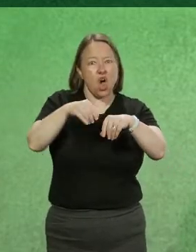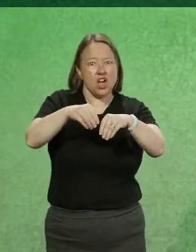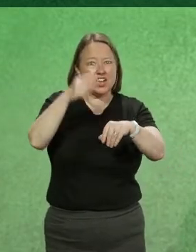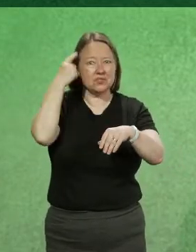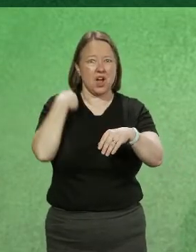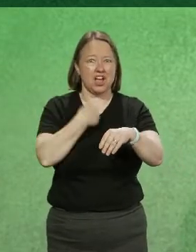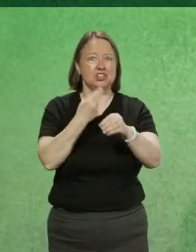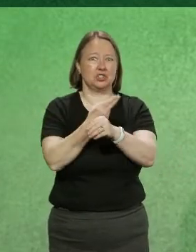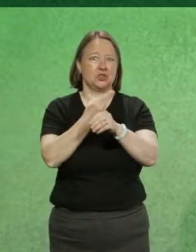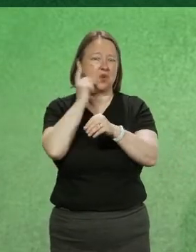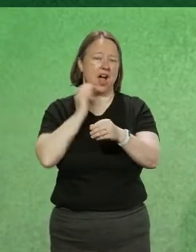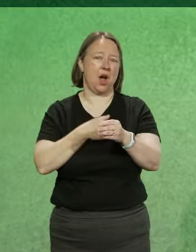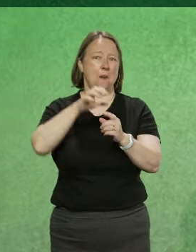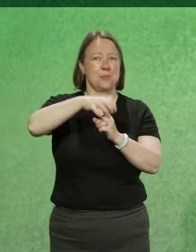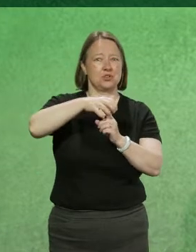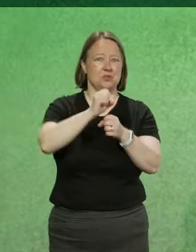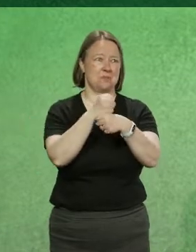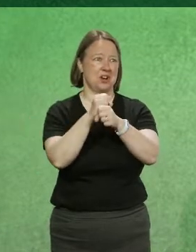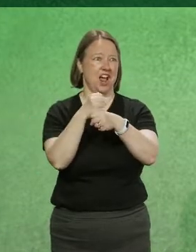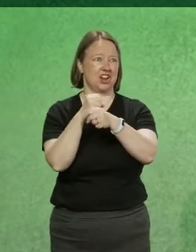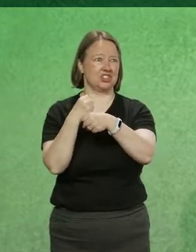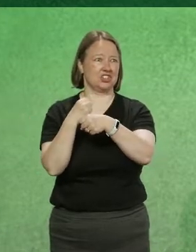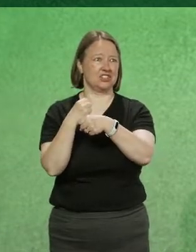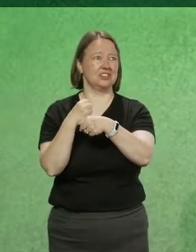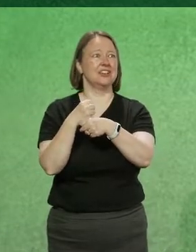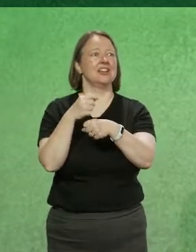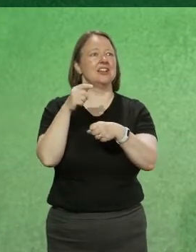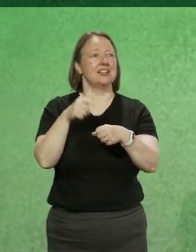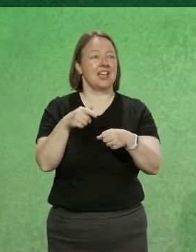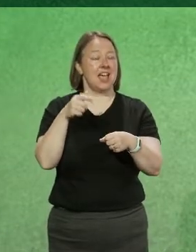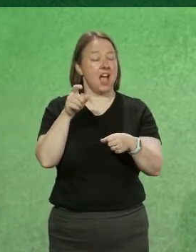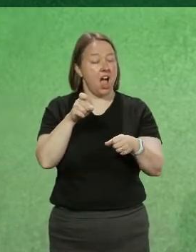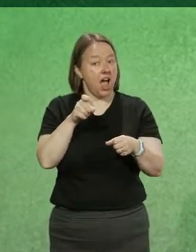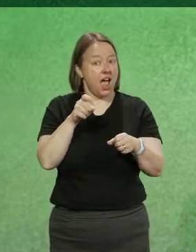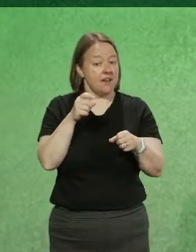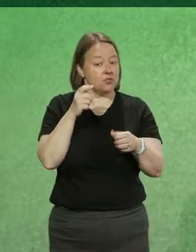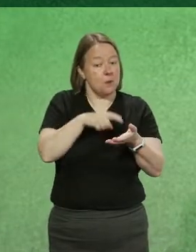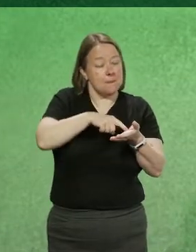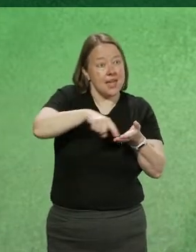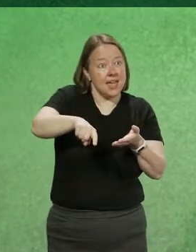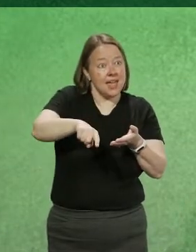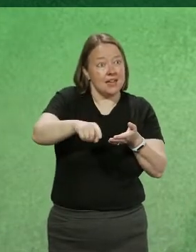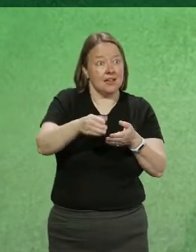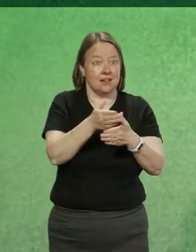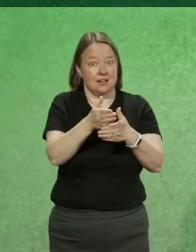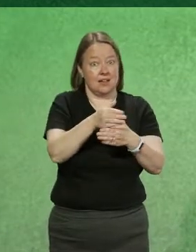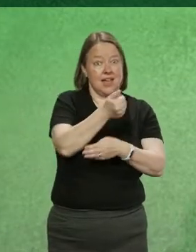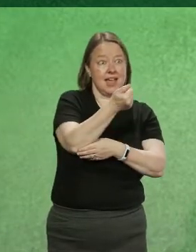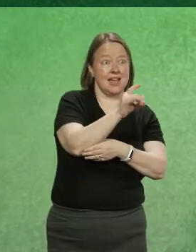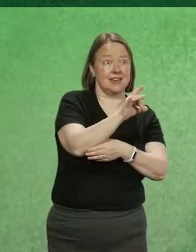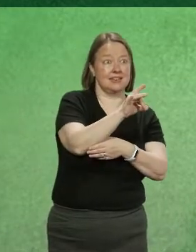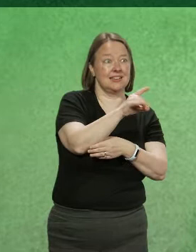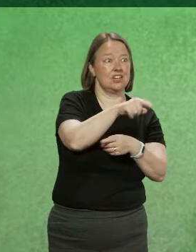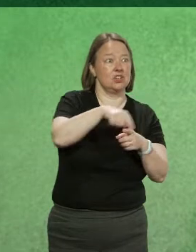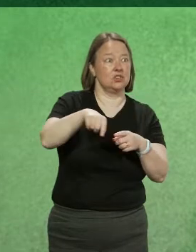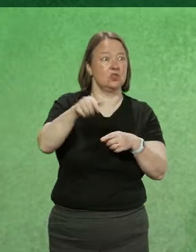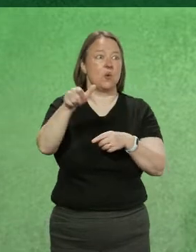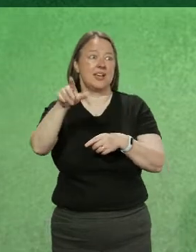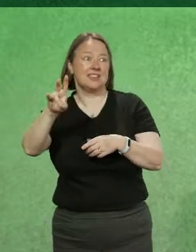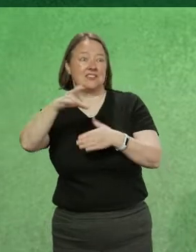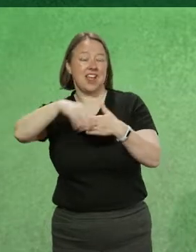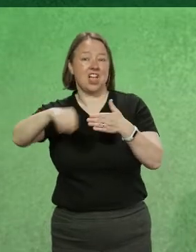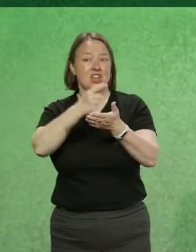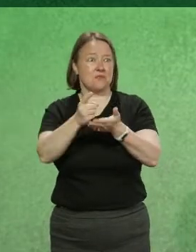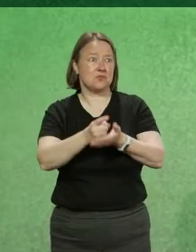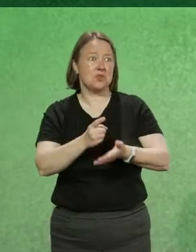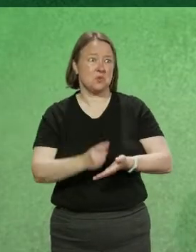use for our mushroom production, considering the fact that they have to pay between $18 and $27 per week to dispose